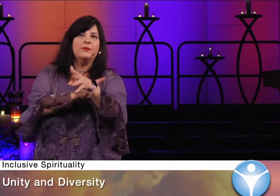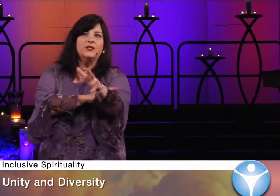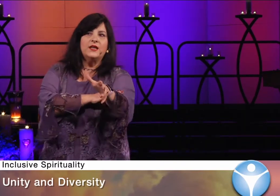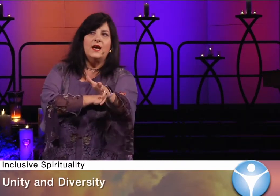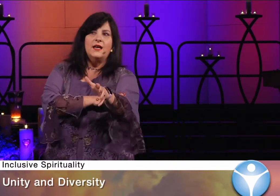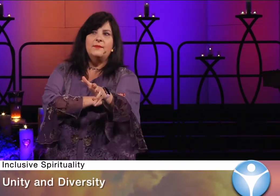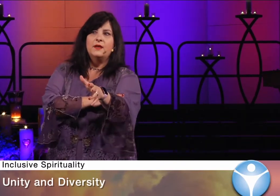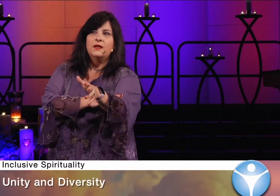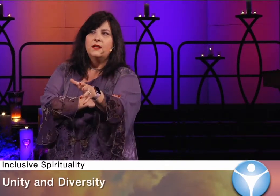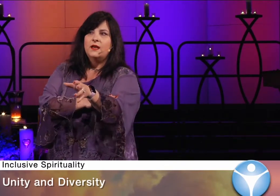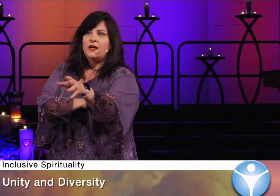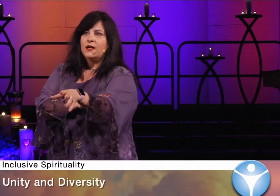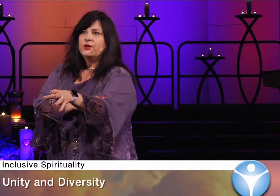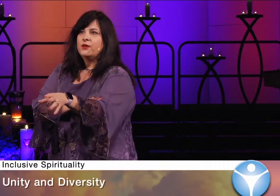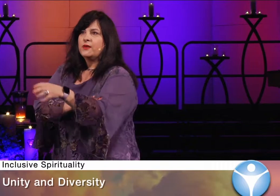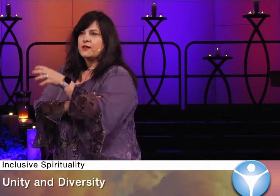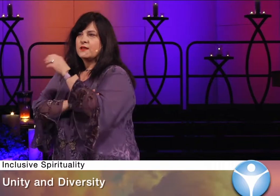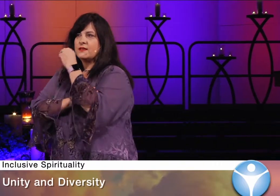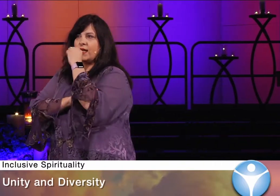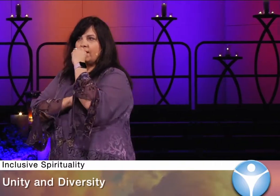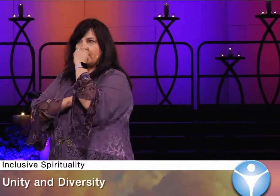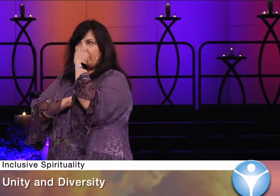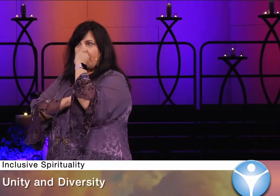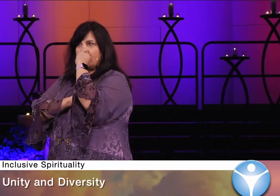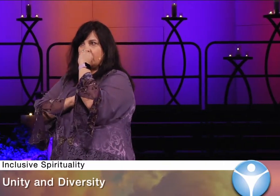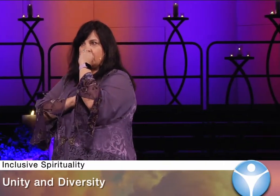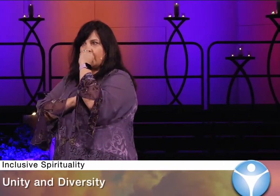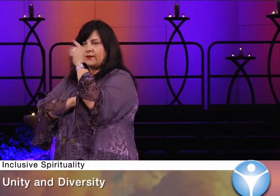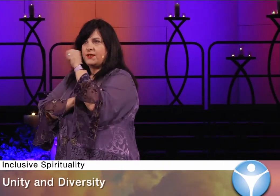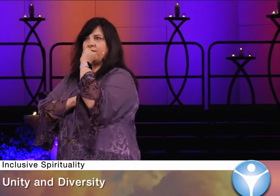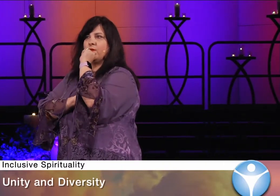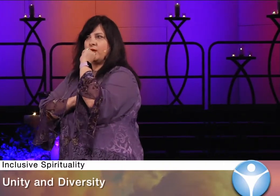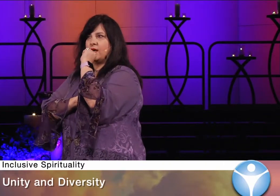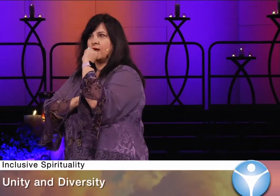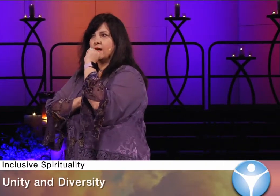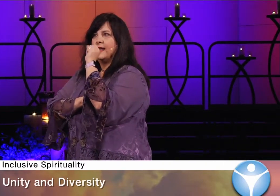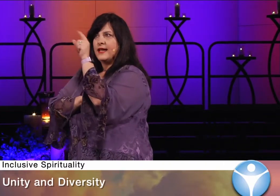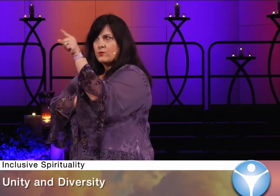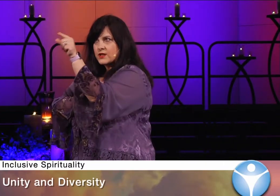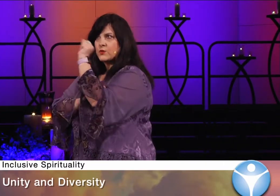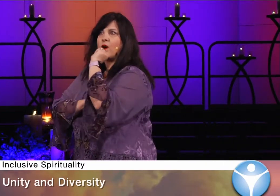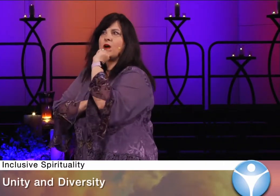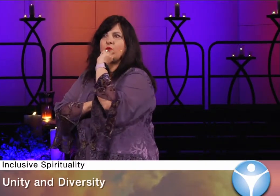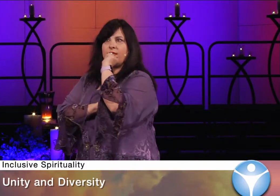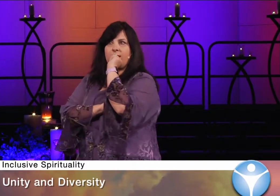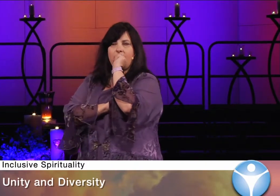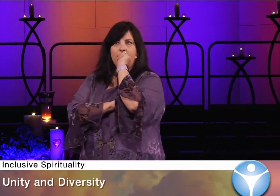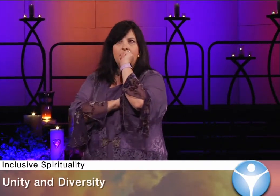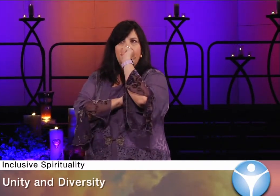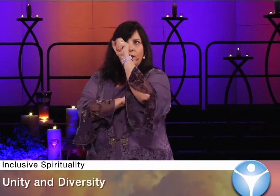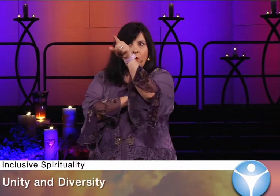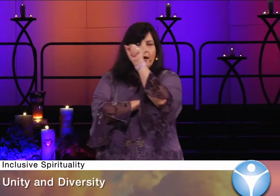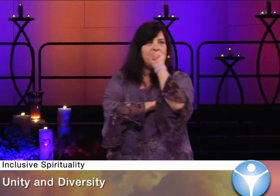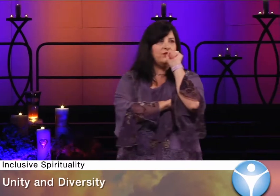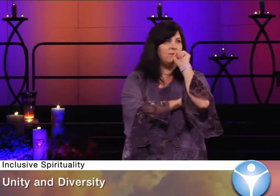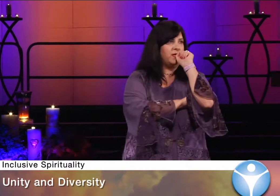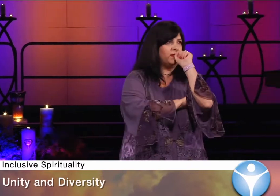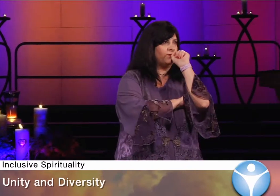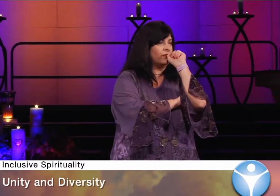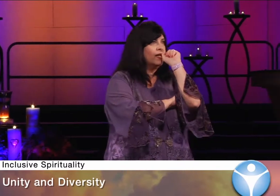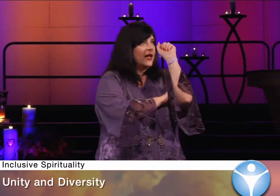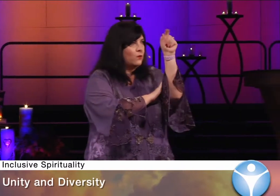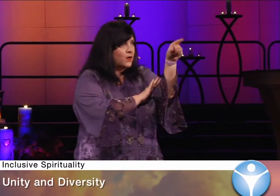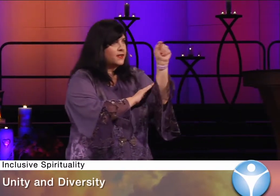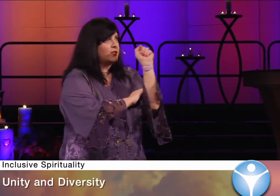way too much time arguing with ourselves about how different we are and what's wrong with them and why they should